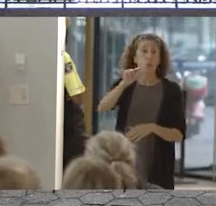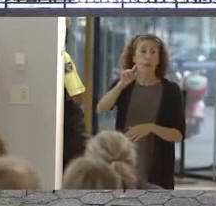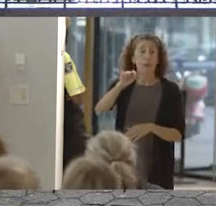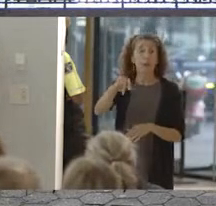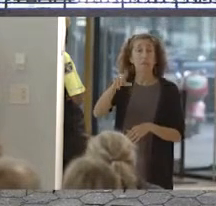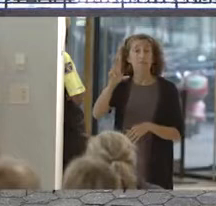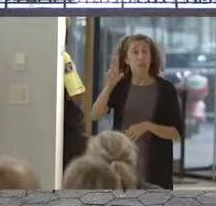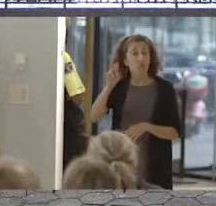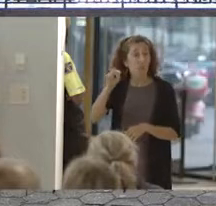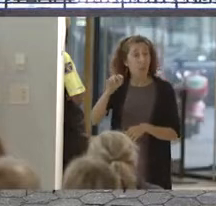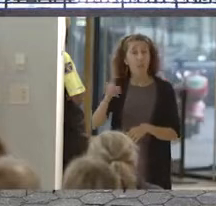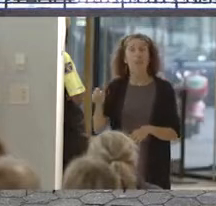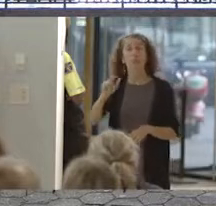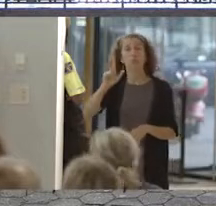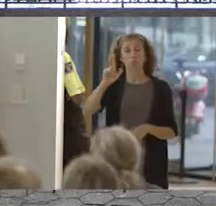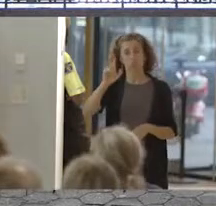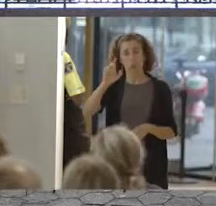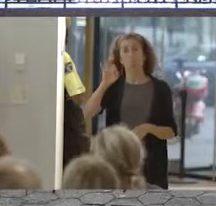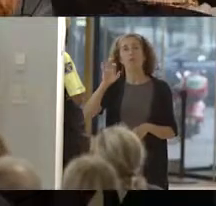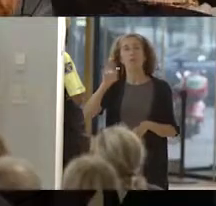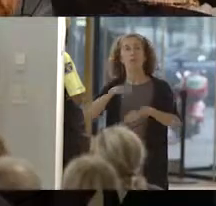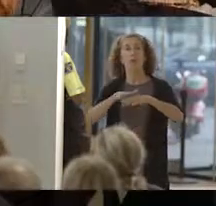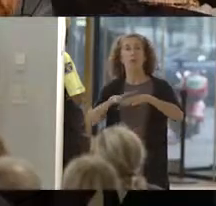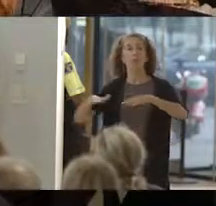21 feet above sea level. Above sea level.